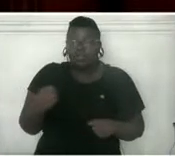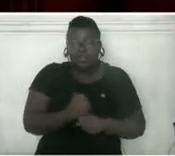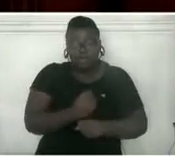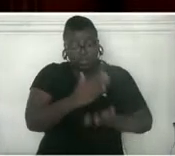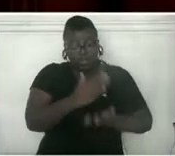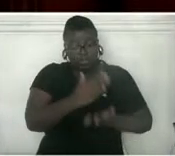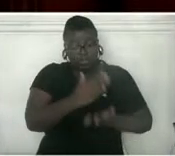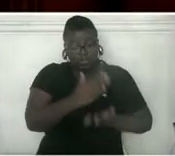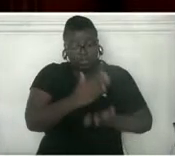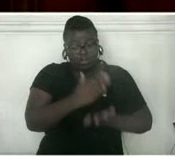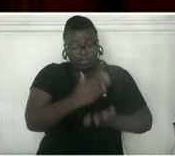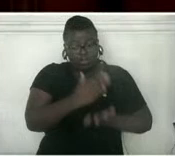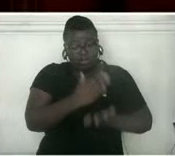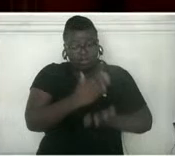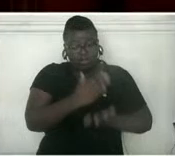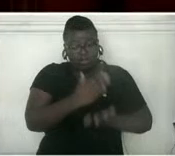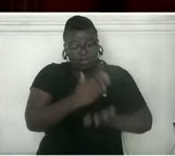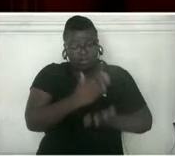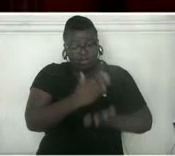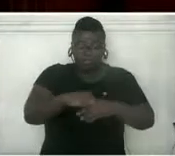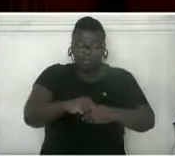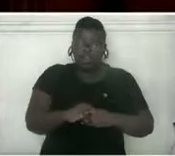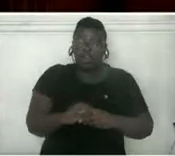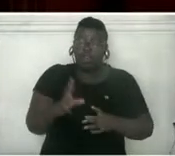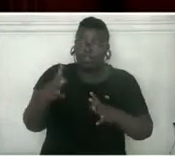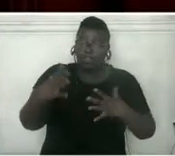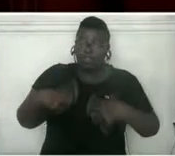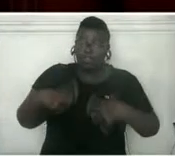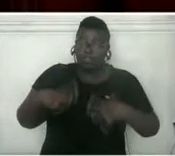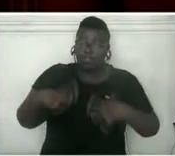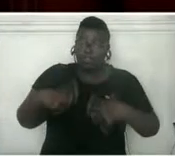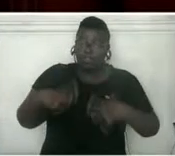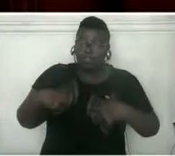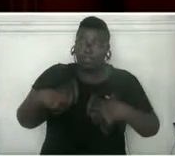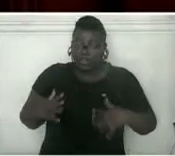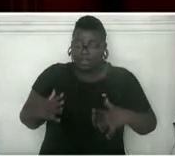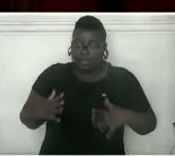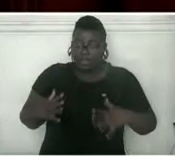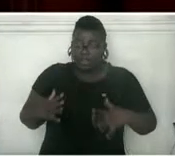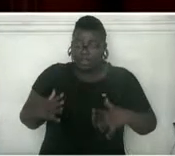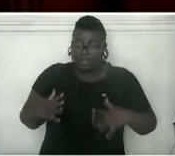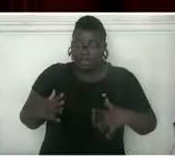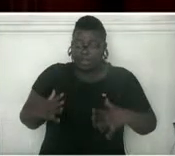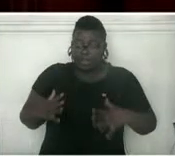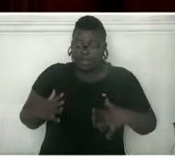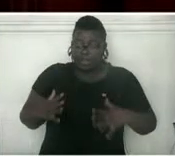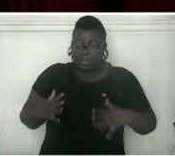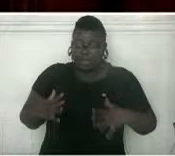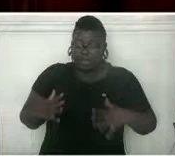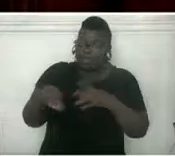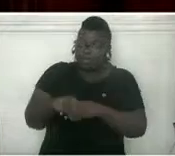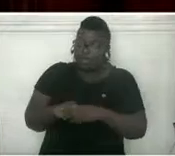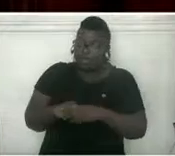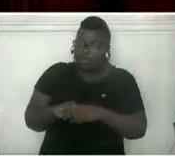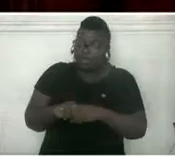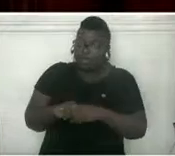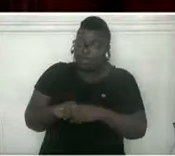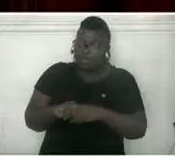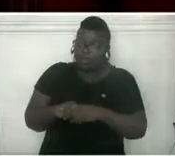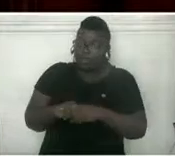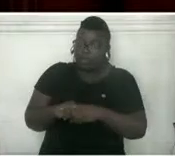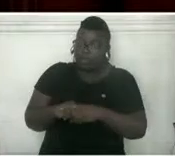chain around clothing and textile is explored and it becomes feasible